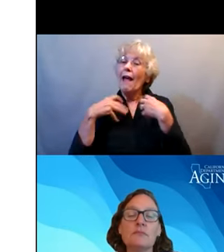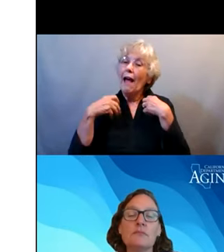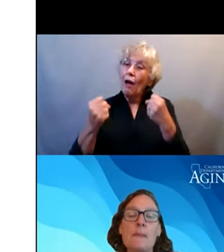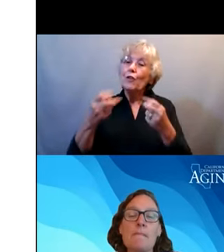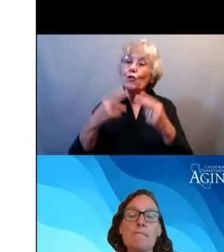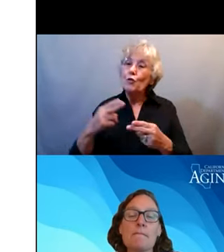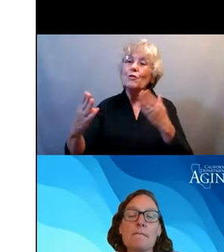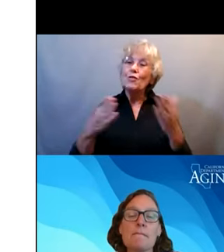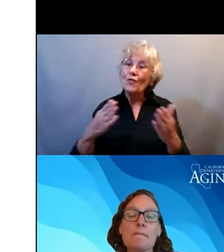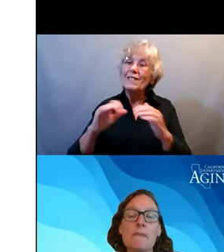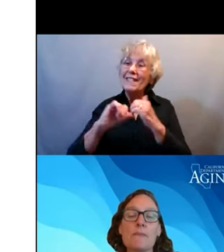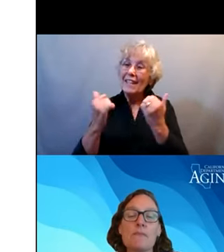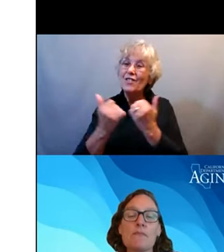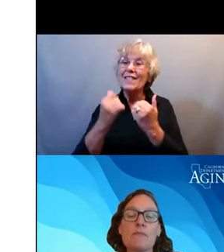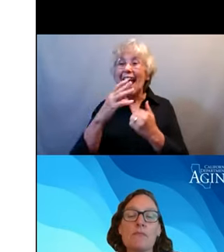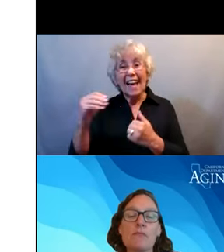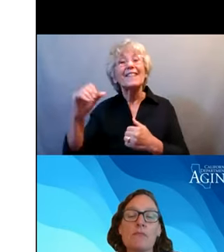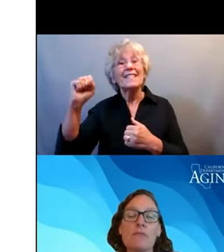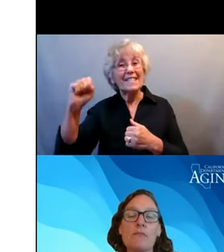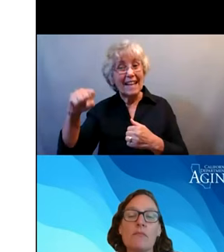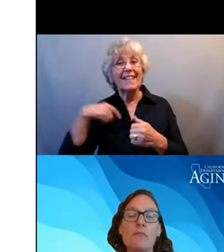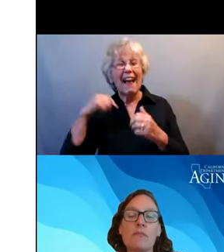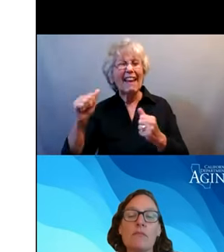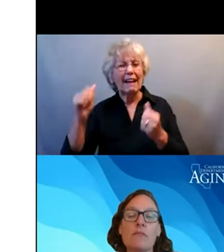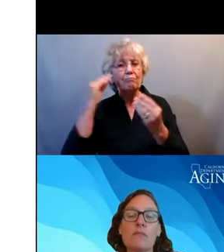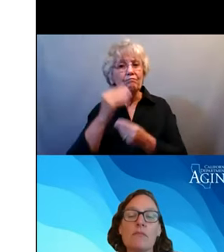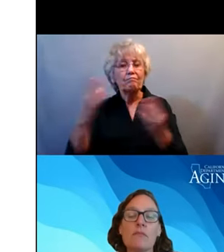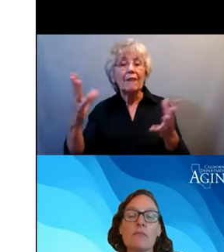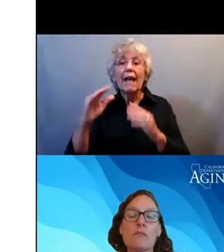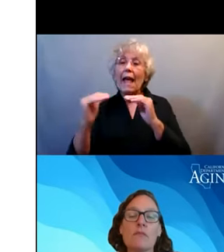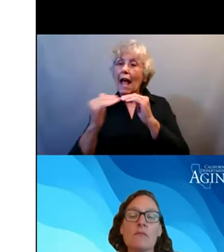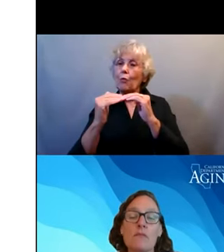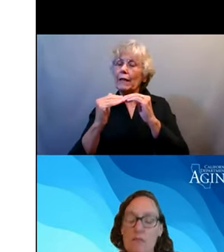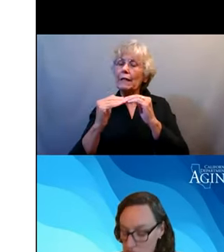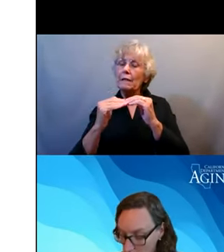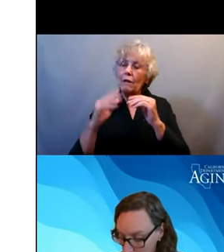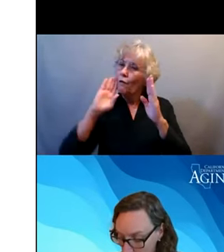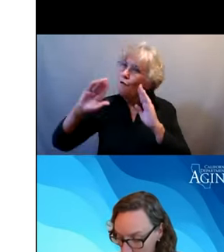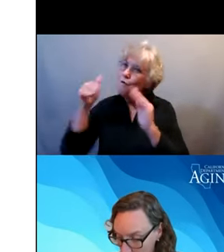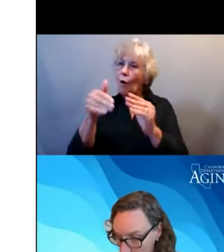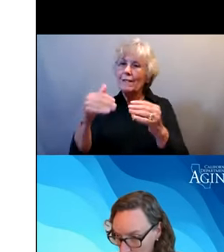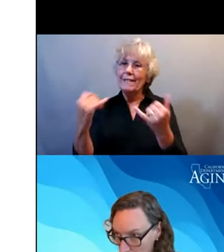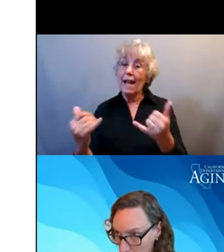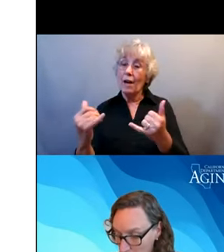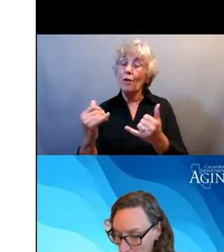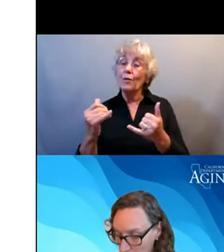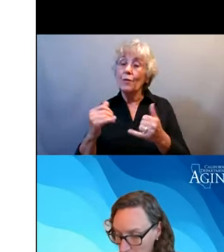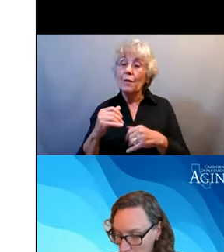Agency. And yes, I can say that equity is on the forefront of many